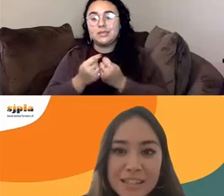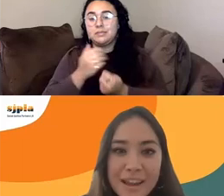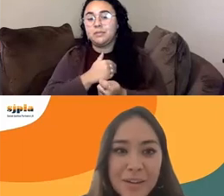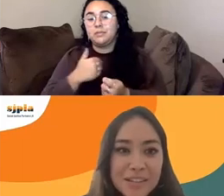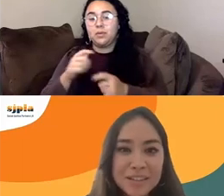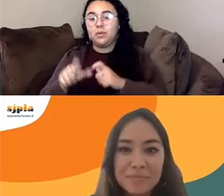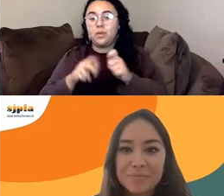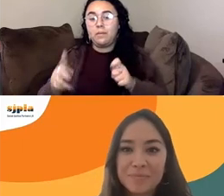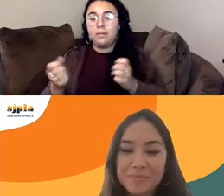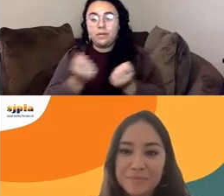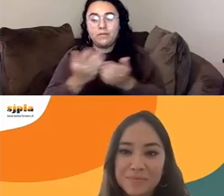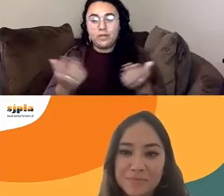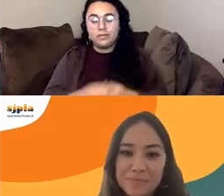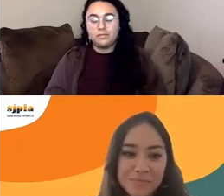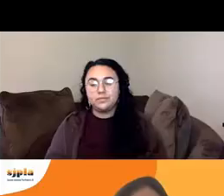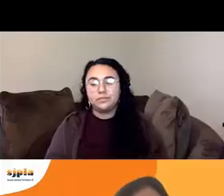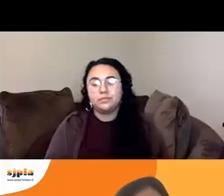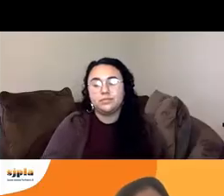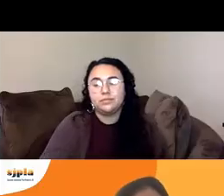us out.